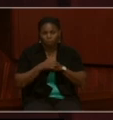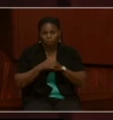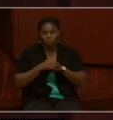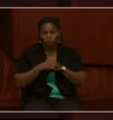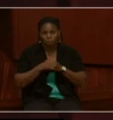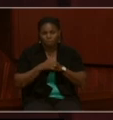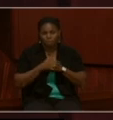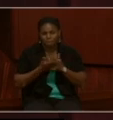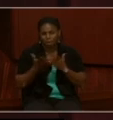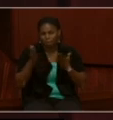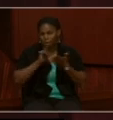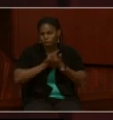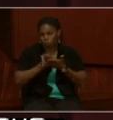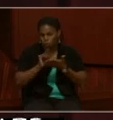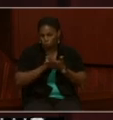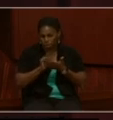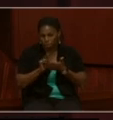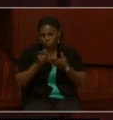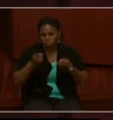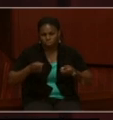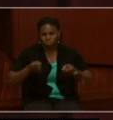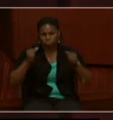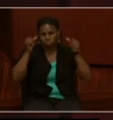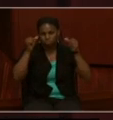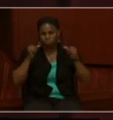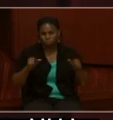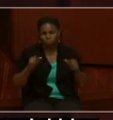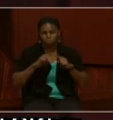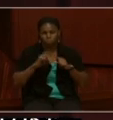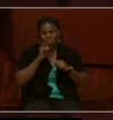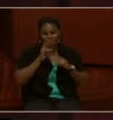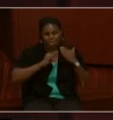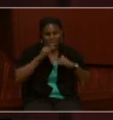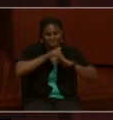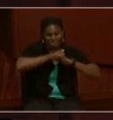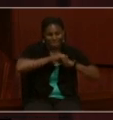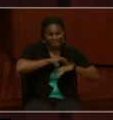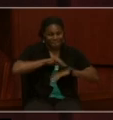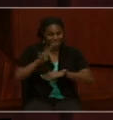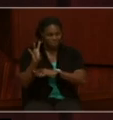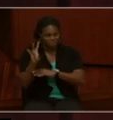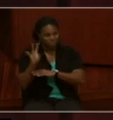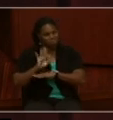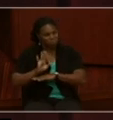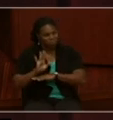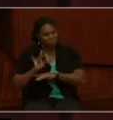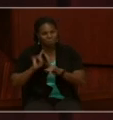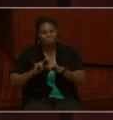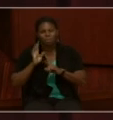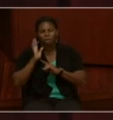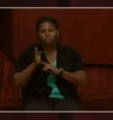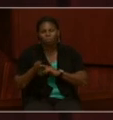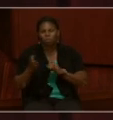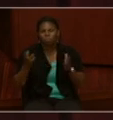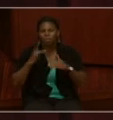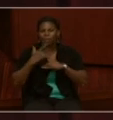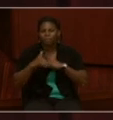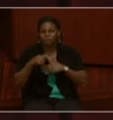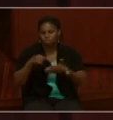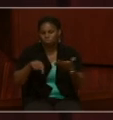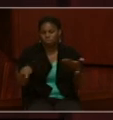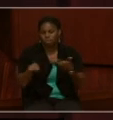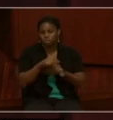it'll take us about a week or so to do that, so don't start looking tonight at 7 o'clock, but they'll be up, and keep checking